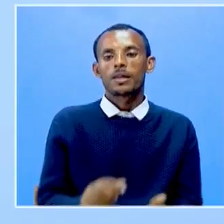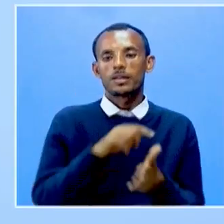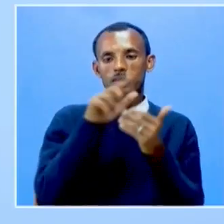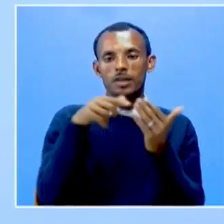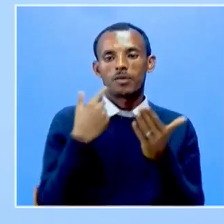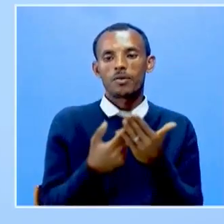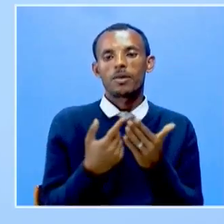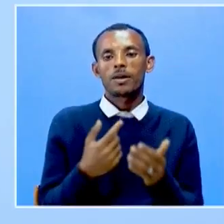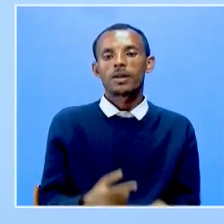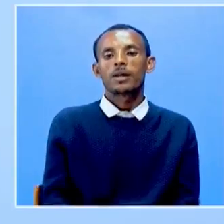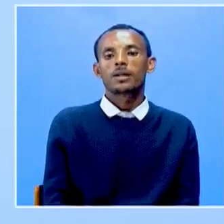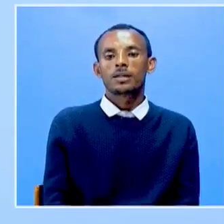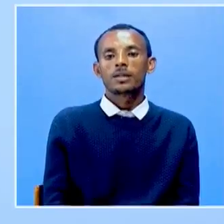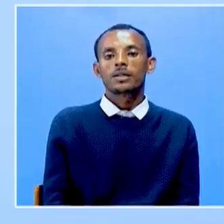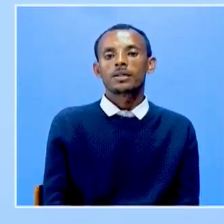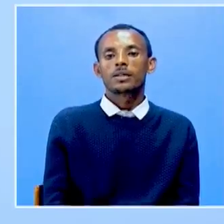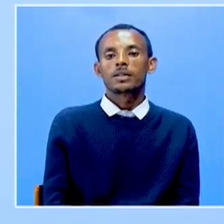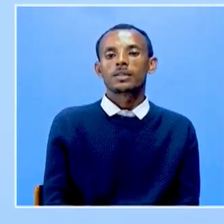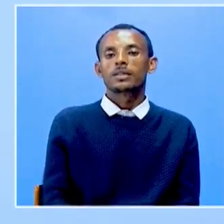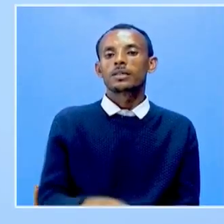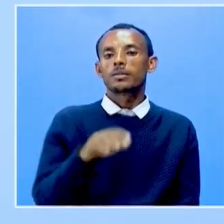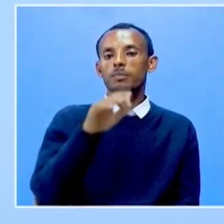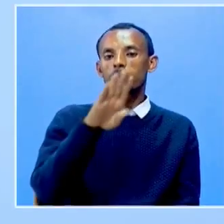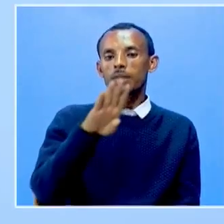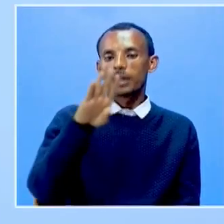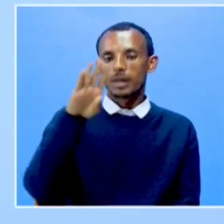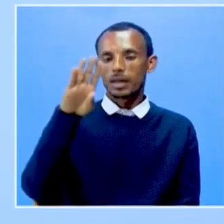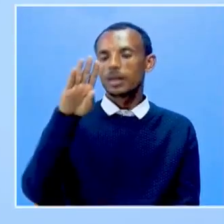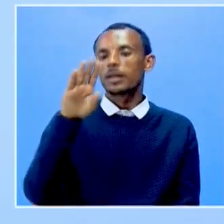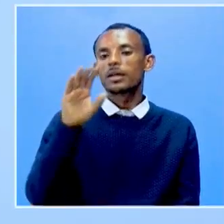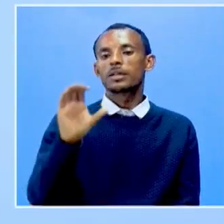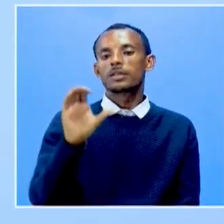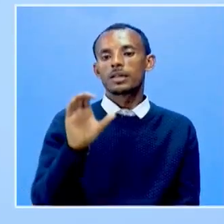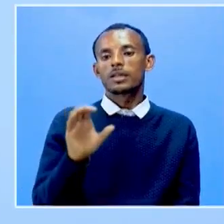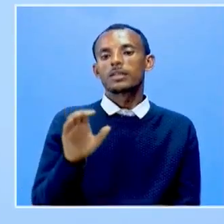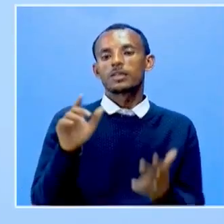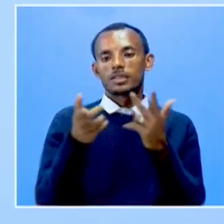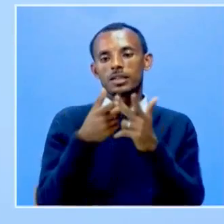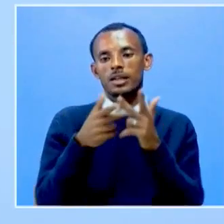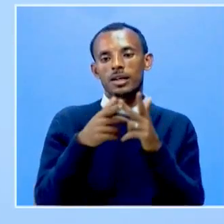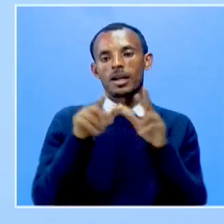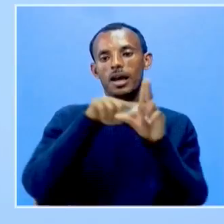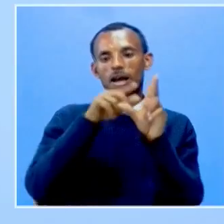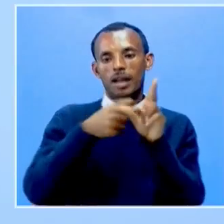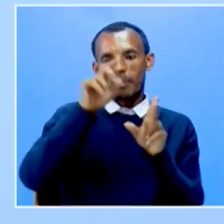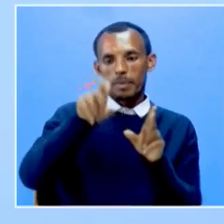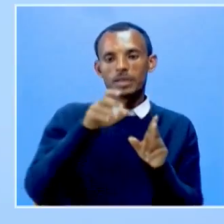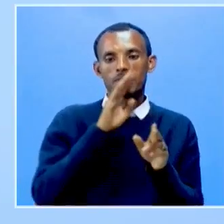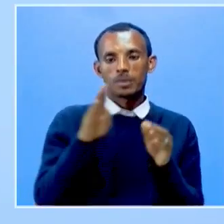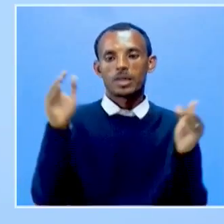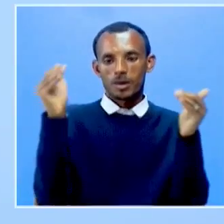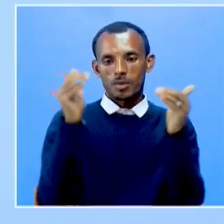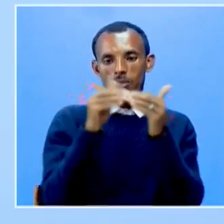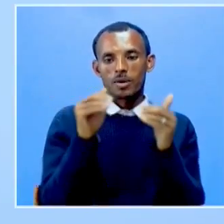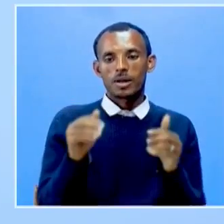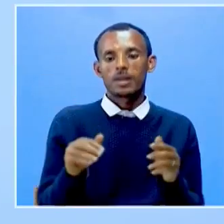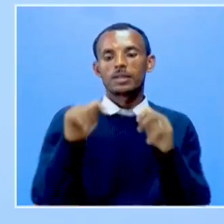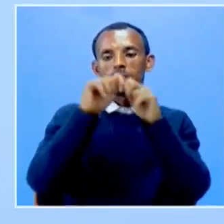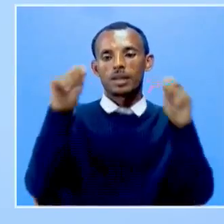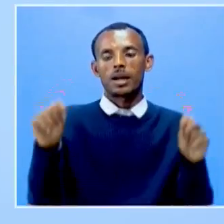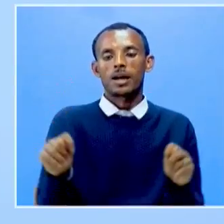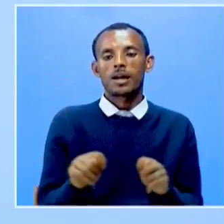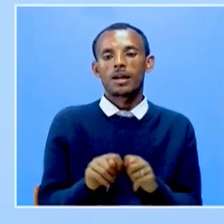Therefore, since these two angles are congruent, the third angle must be also congruent in triangle,